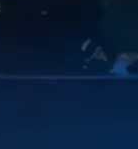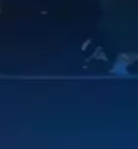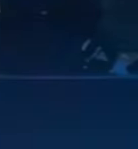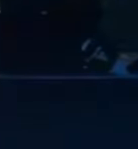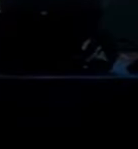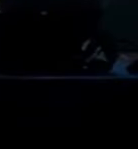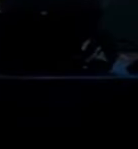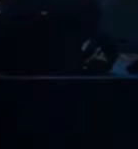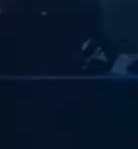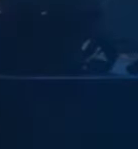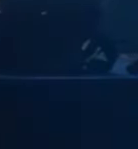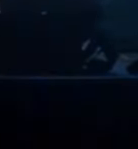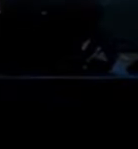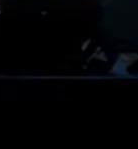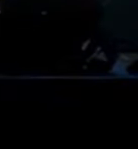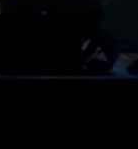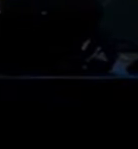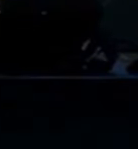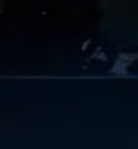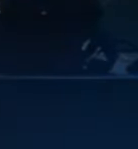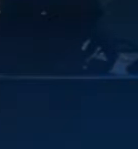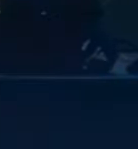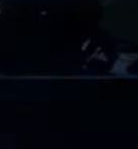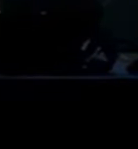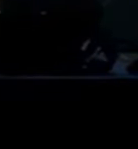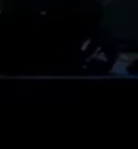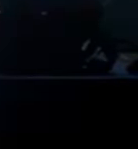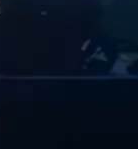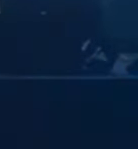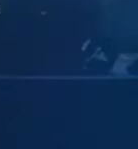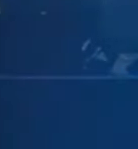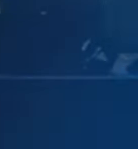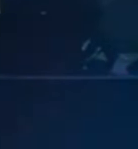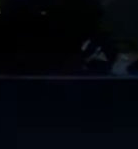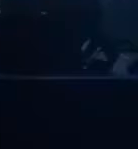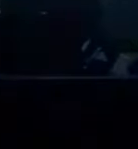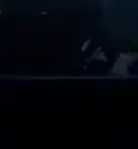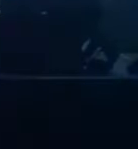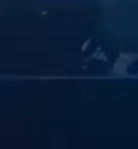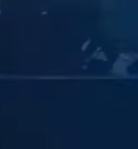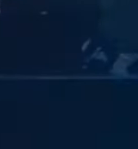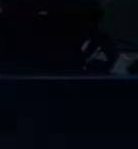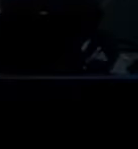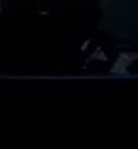and started some other churches, and I've built up a training situation. And